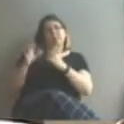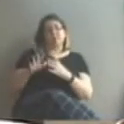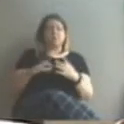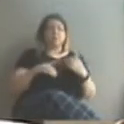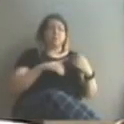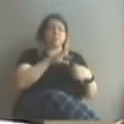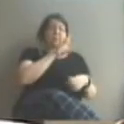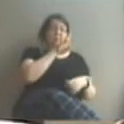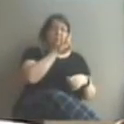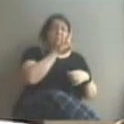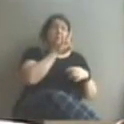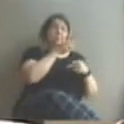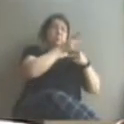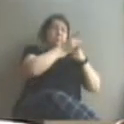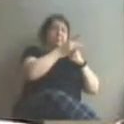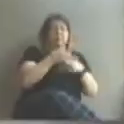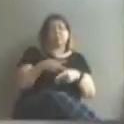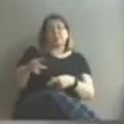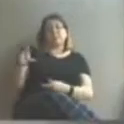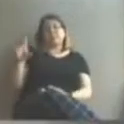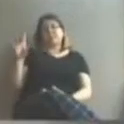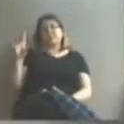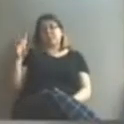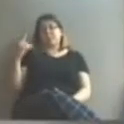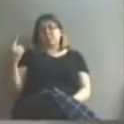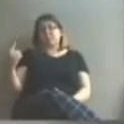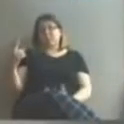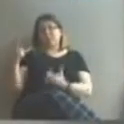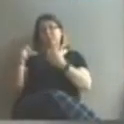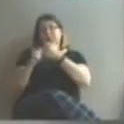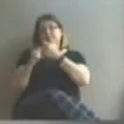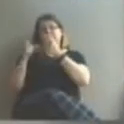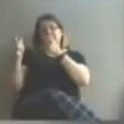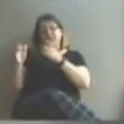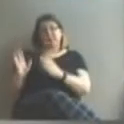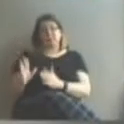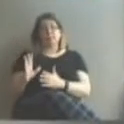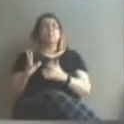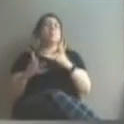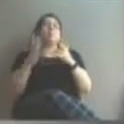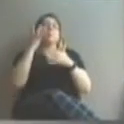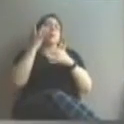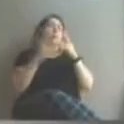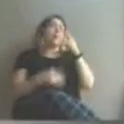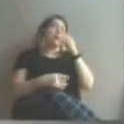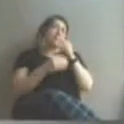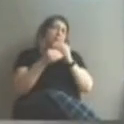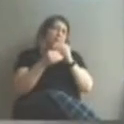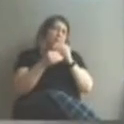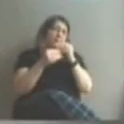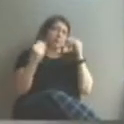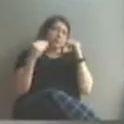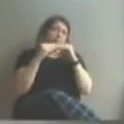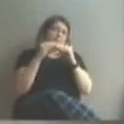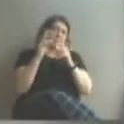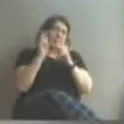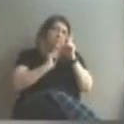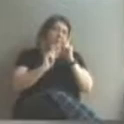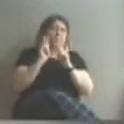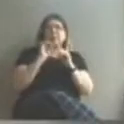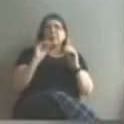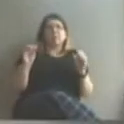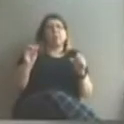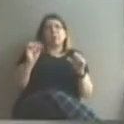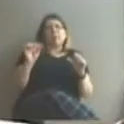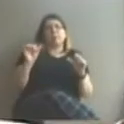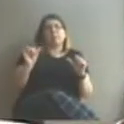the assistant manager of housekeeping. Part of the reason for adding additional personnel as well is there is no